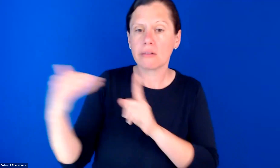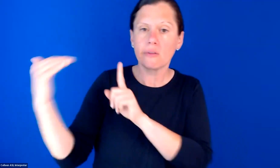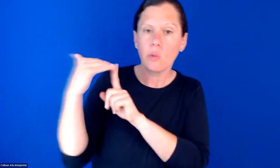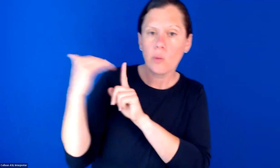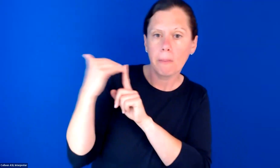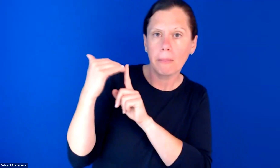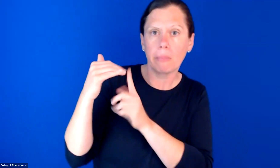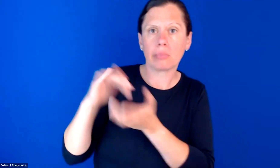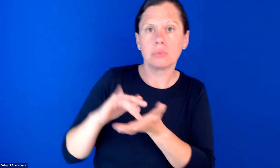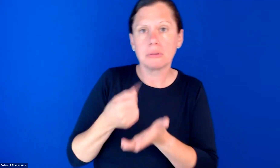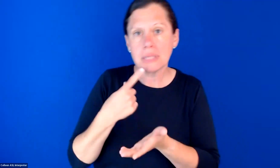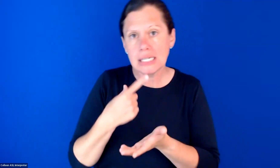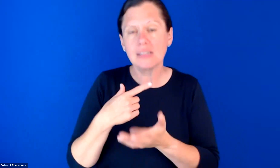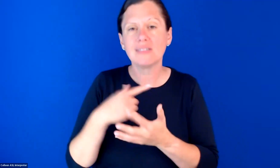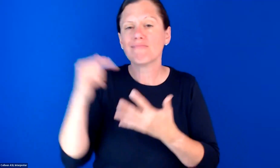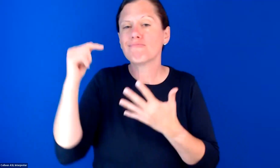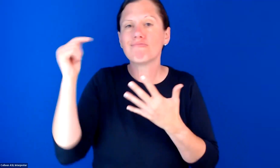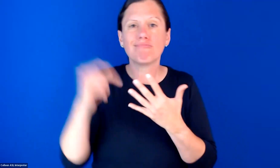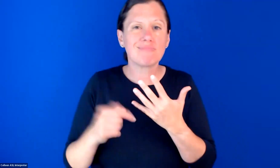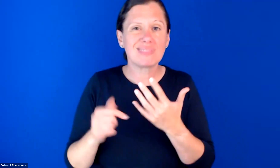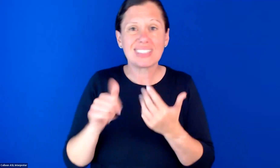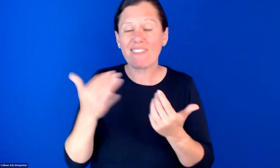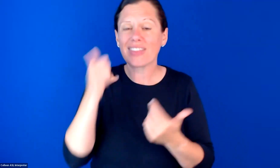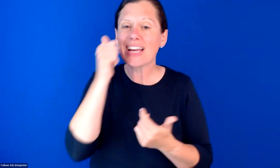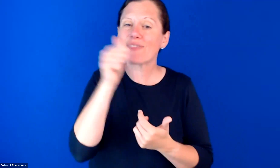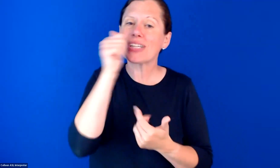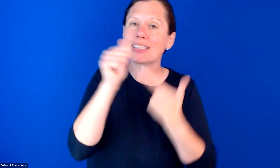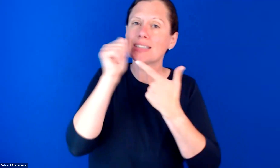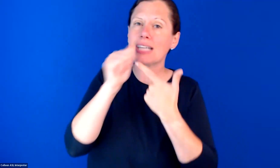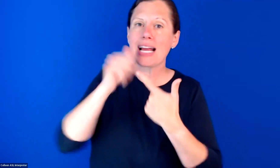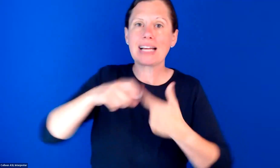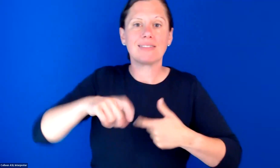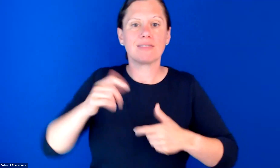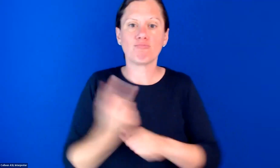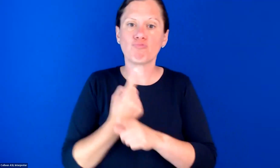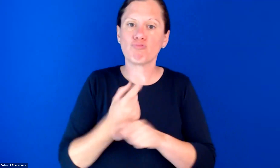It's things that you do in your regular daily life. A lot of us just do them.